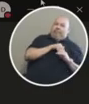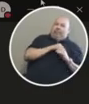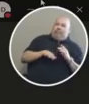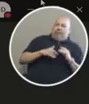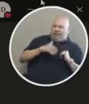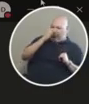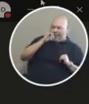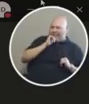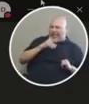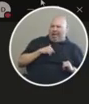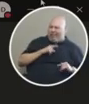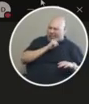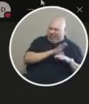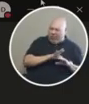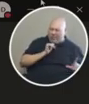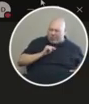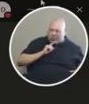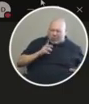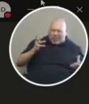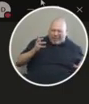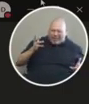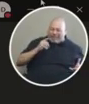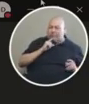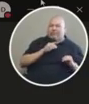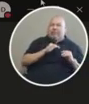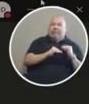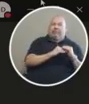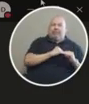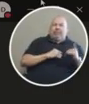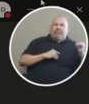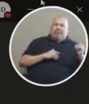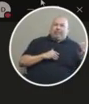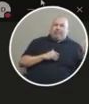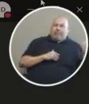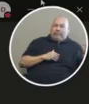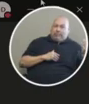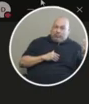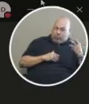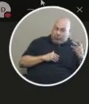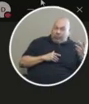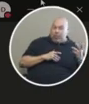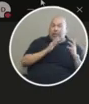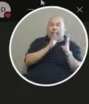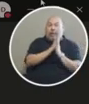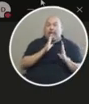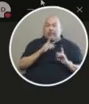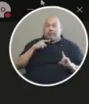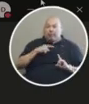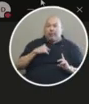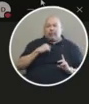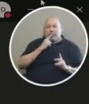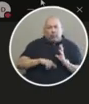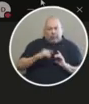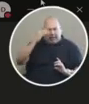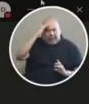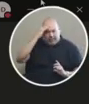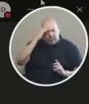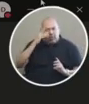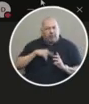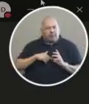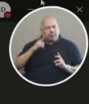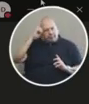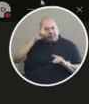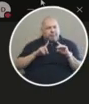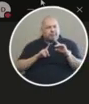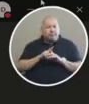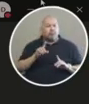I didn't have it confirmed in that I didn't have an email sent to me. But if we get asked on the spot, I'm going to tell you what I know off the top of my head. Okay.